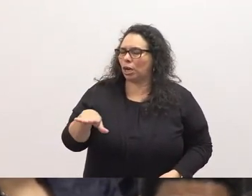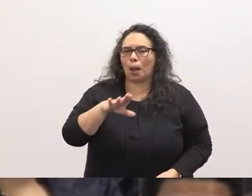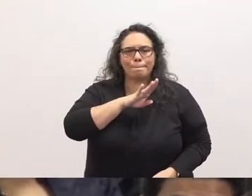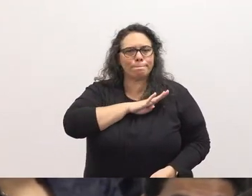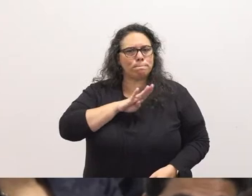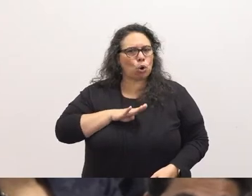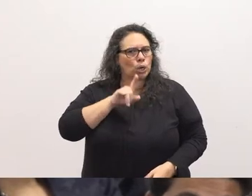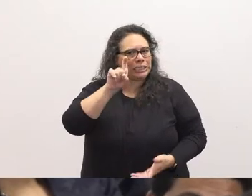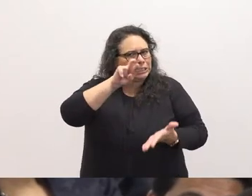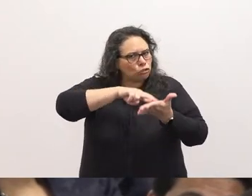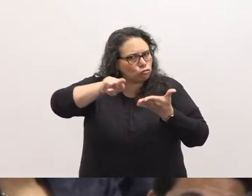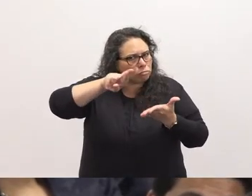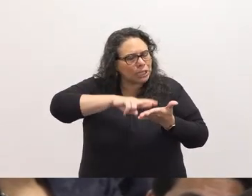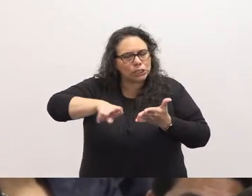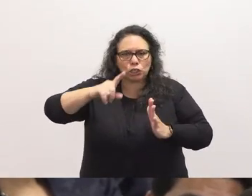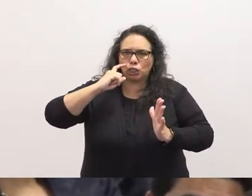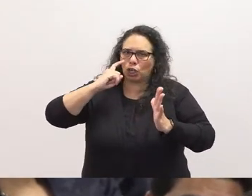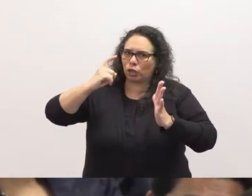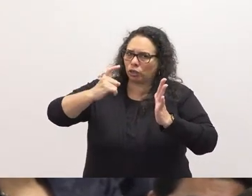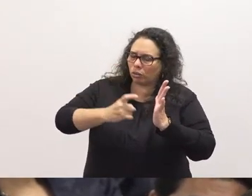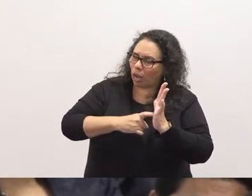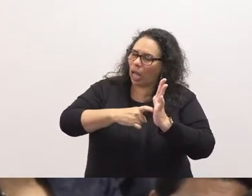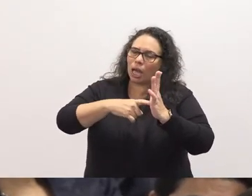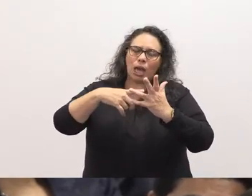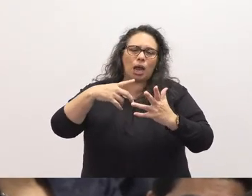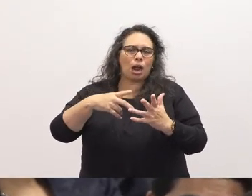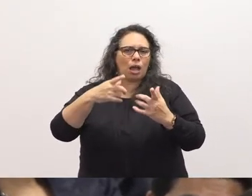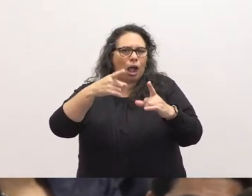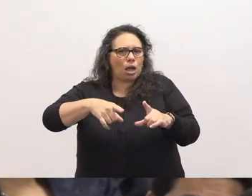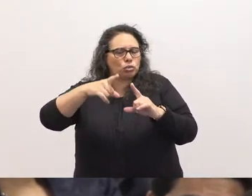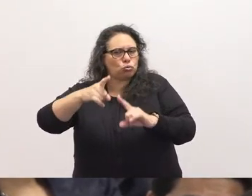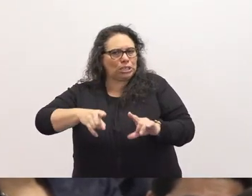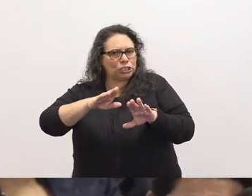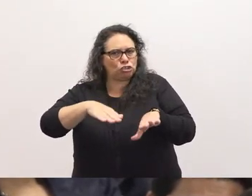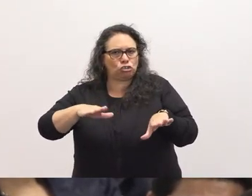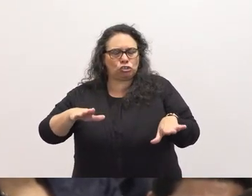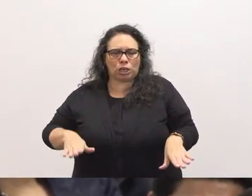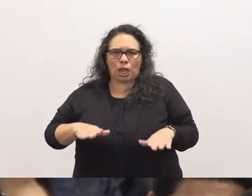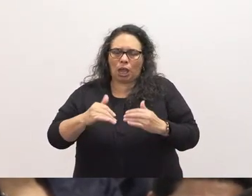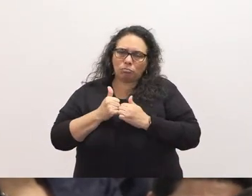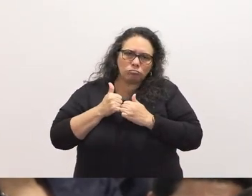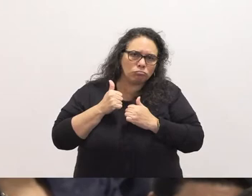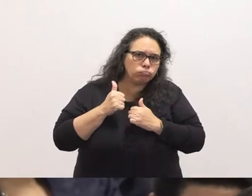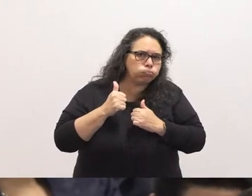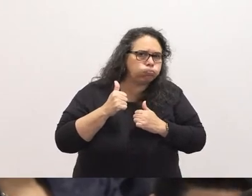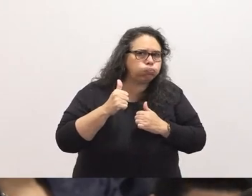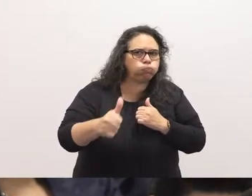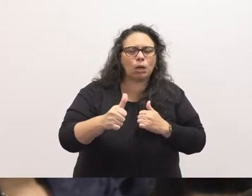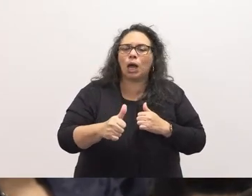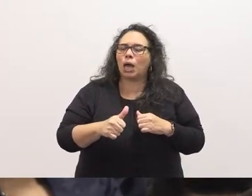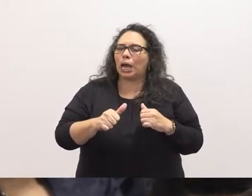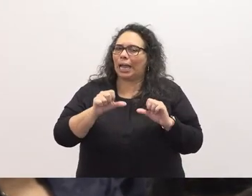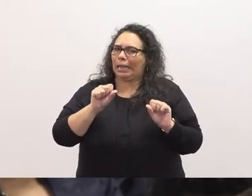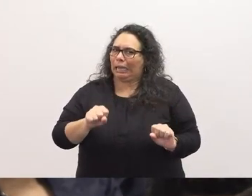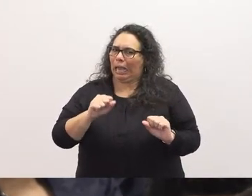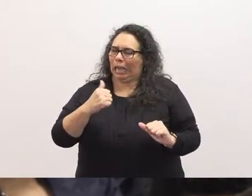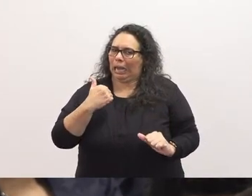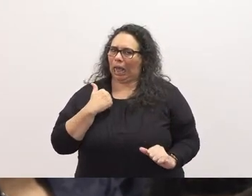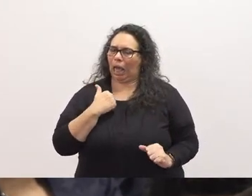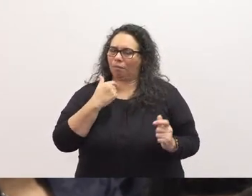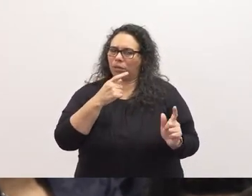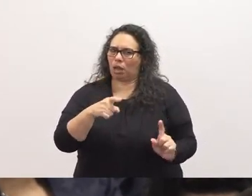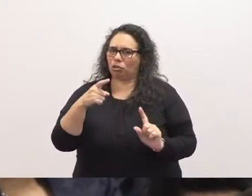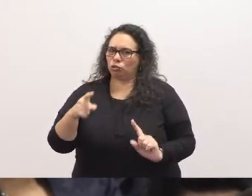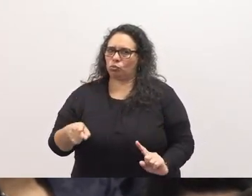the research and recognize that the consequences to our children are long-lasting and could have definite consequences